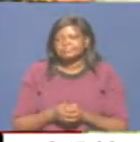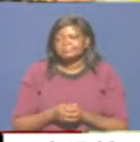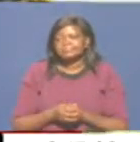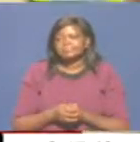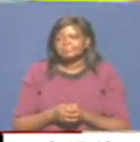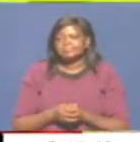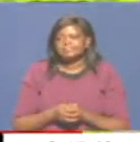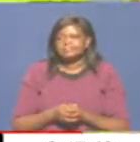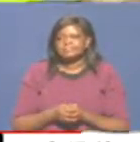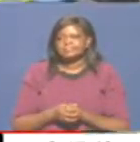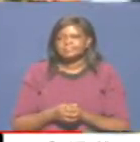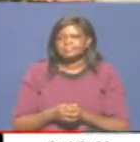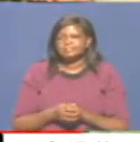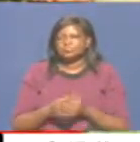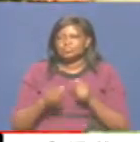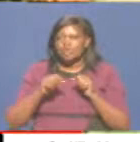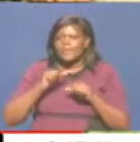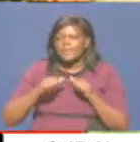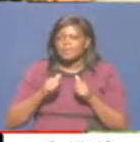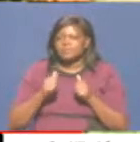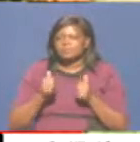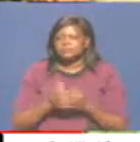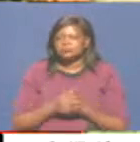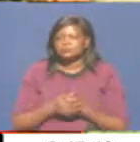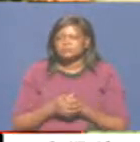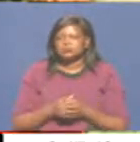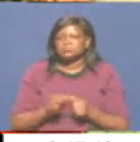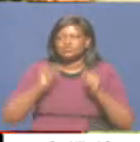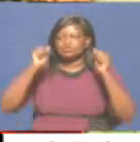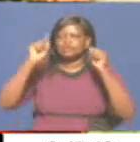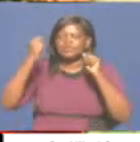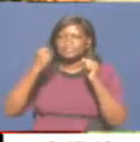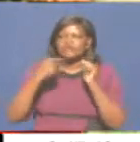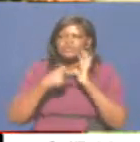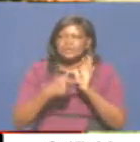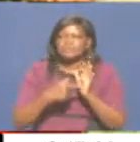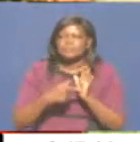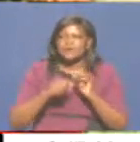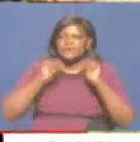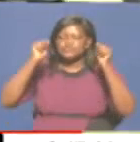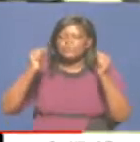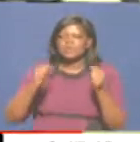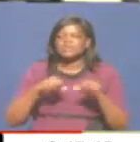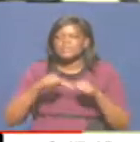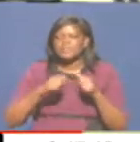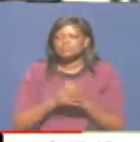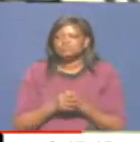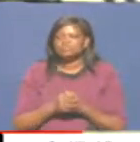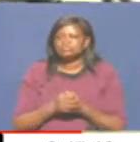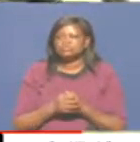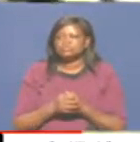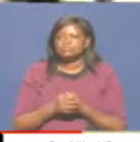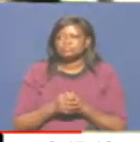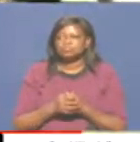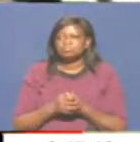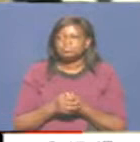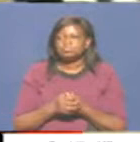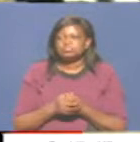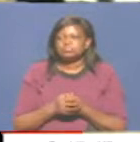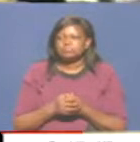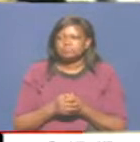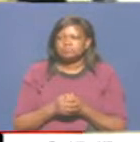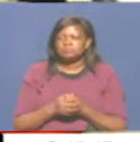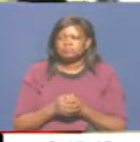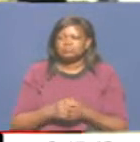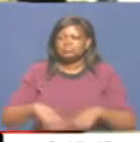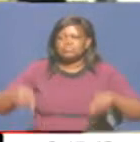and of course to talk about the heroes of Kenya. You see, Mashujaa is just about heroism. Rais wetu mkuu wa Kenya aweze